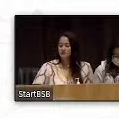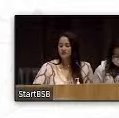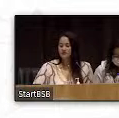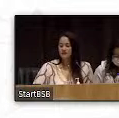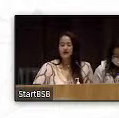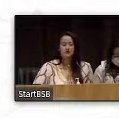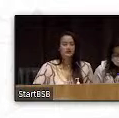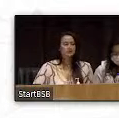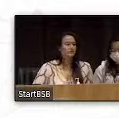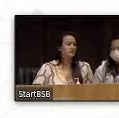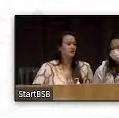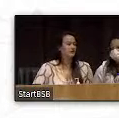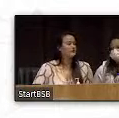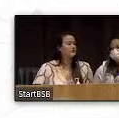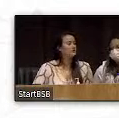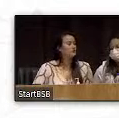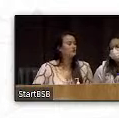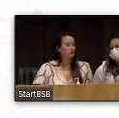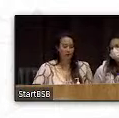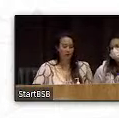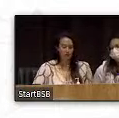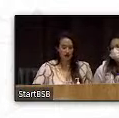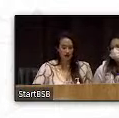hospitalizations between